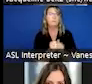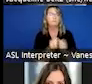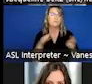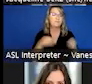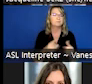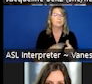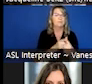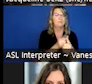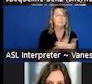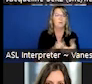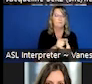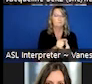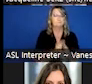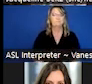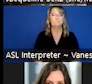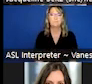element.